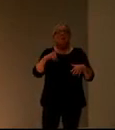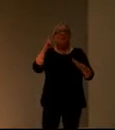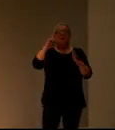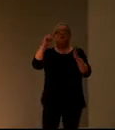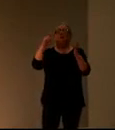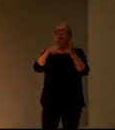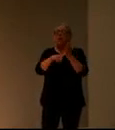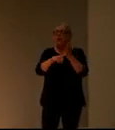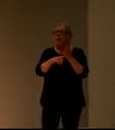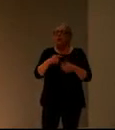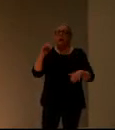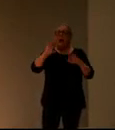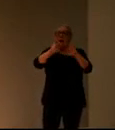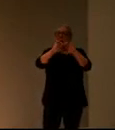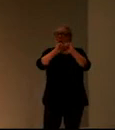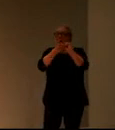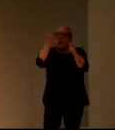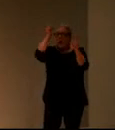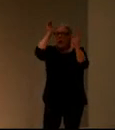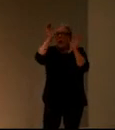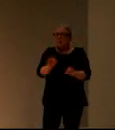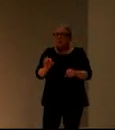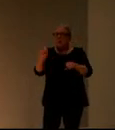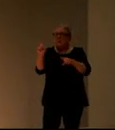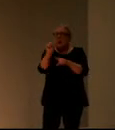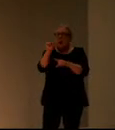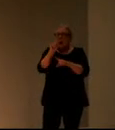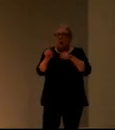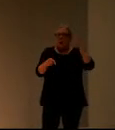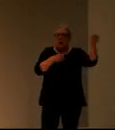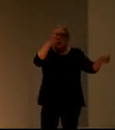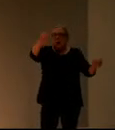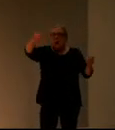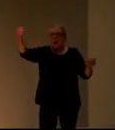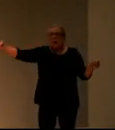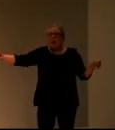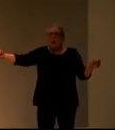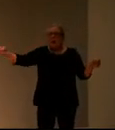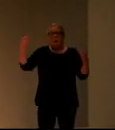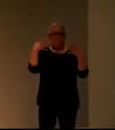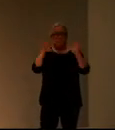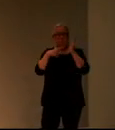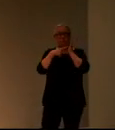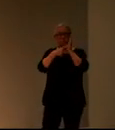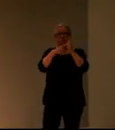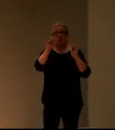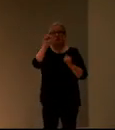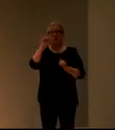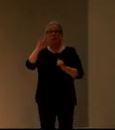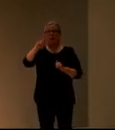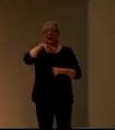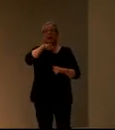made because it has been shown that air pollution